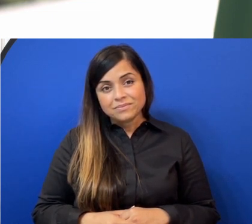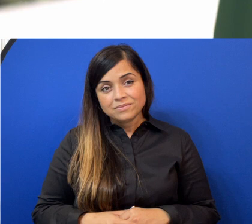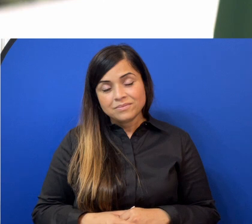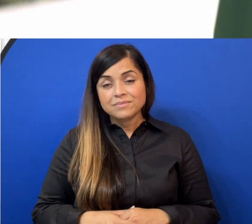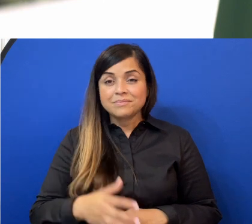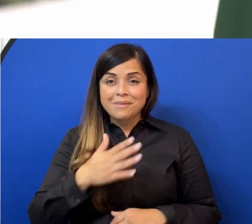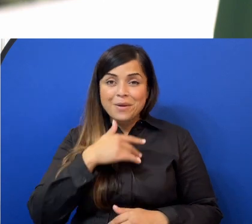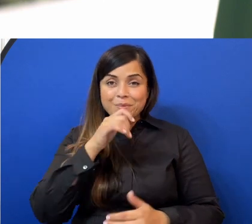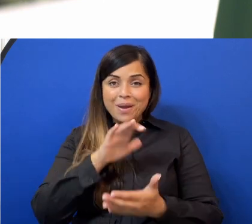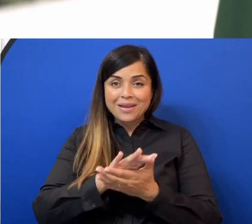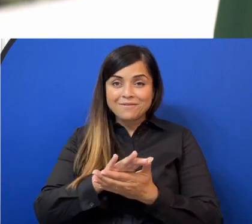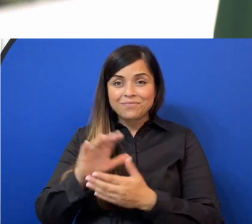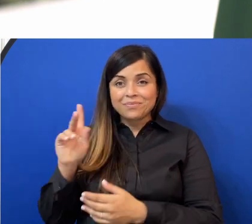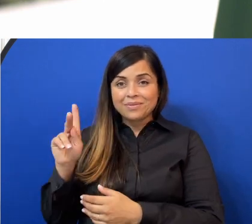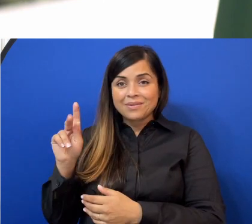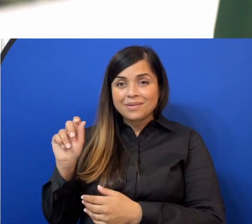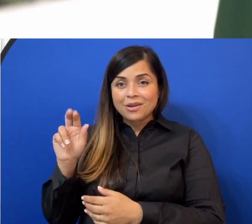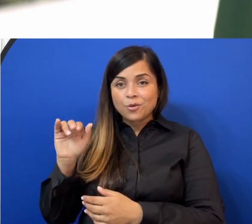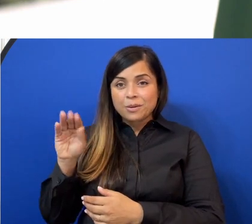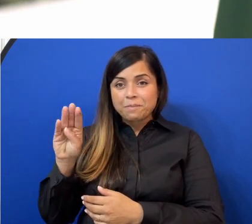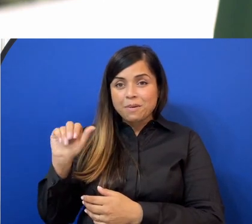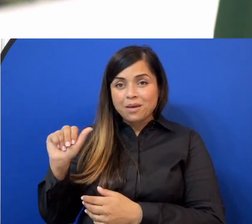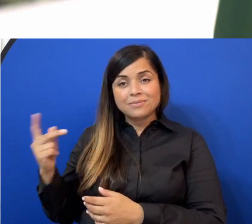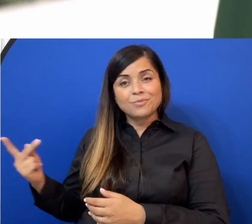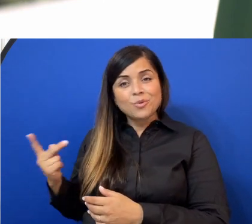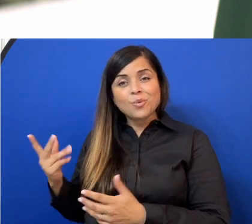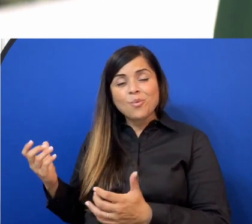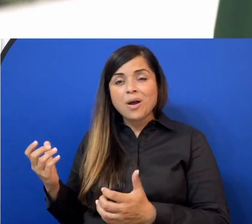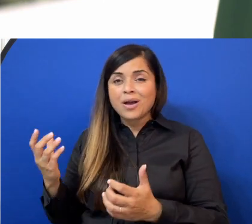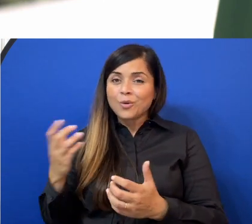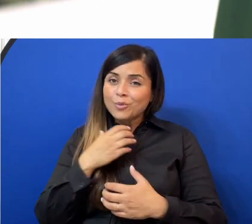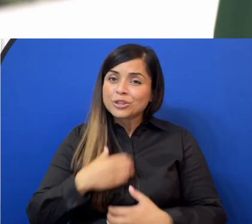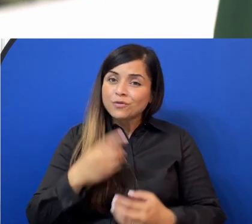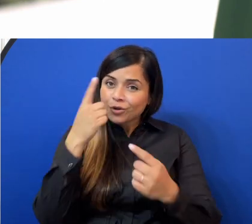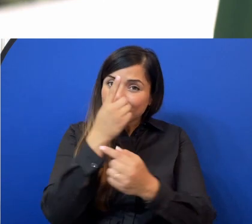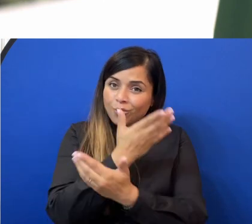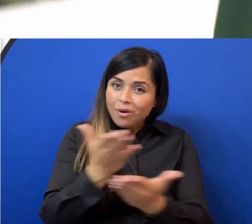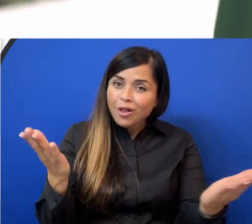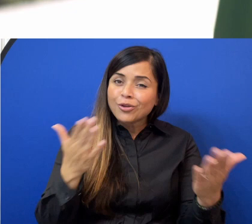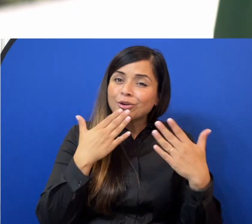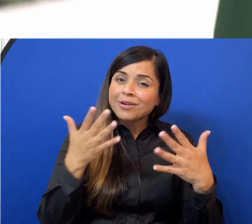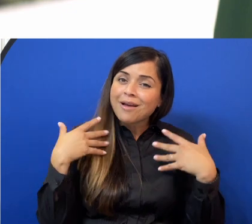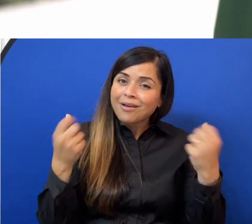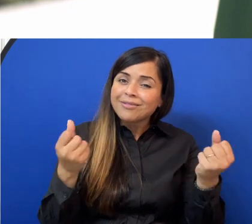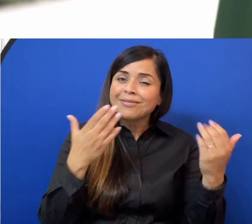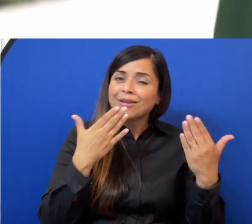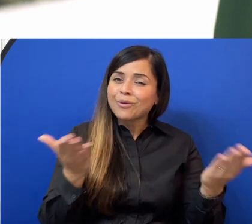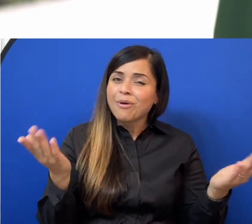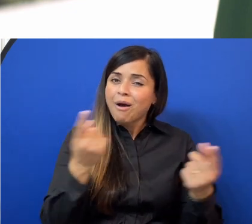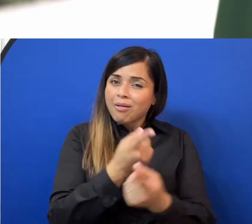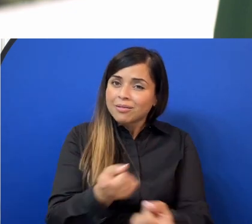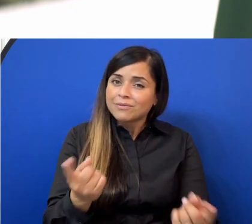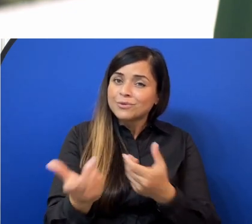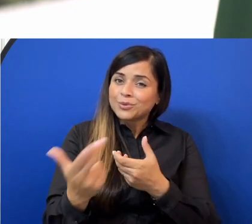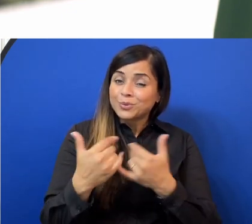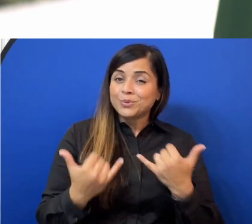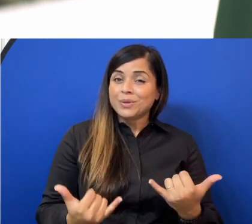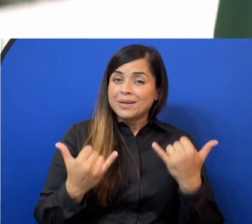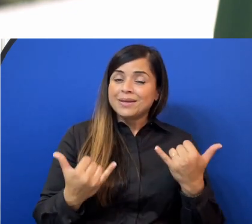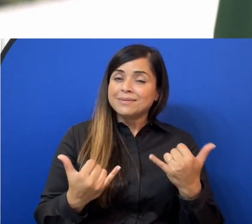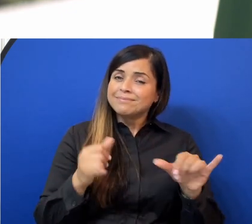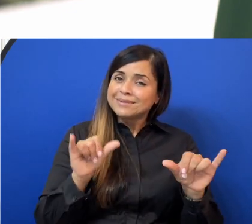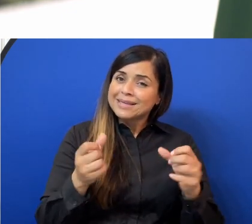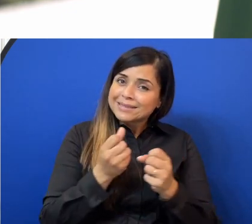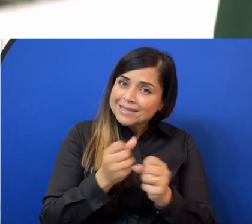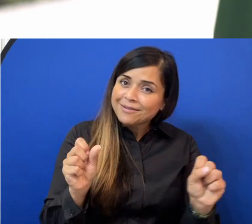McKenna et Hussen. My wife Karima and I would like to wish you good health and to thank all of you for joining us. Stay